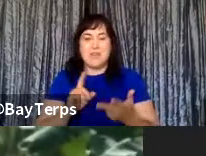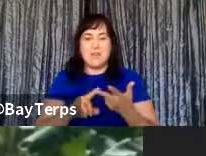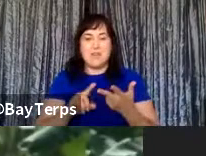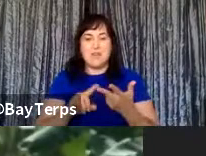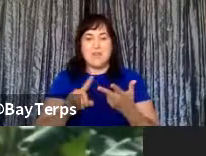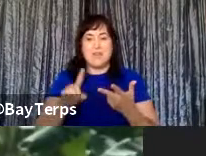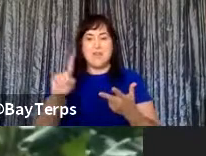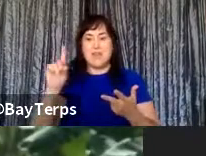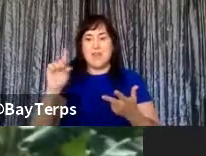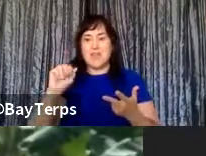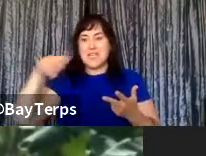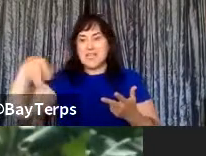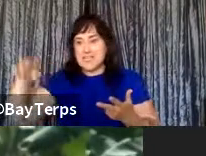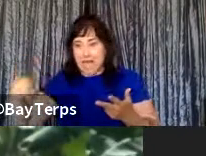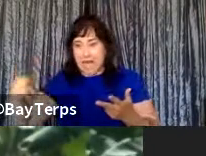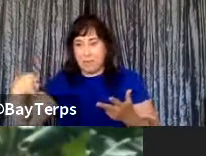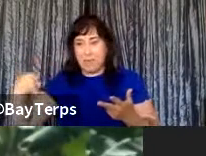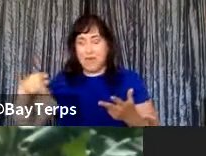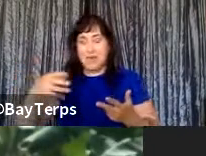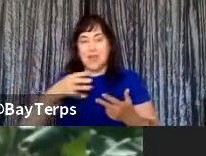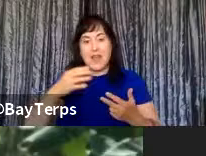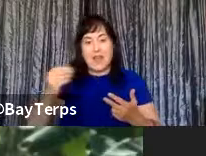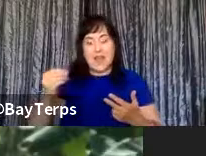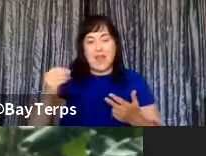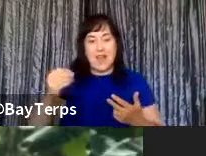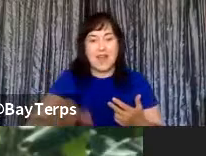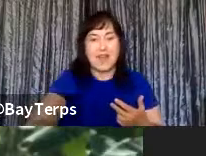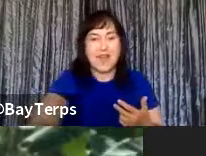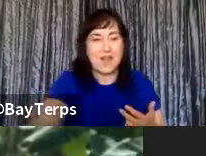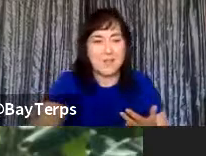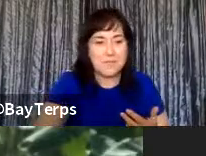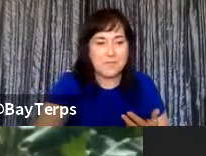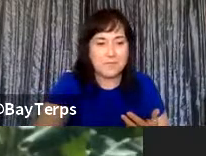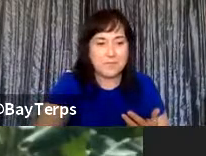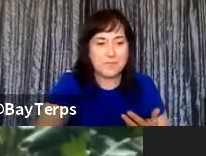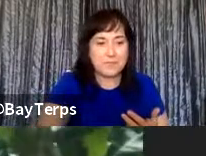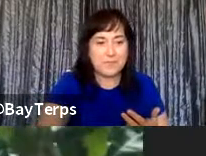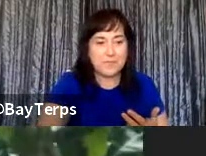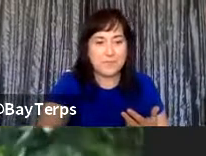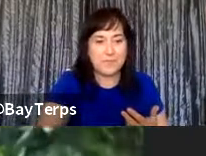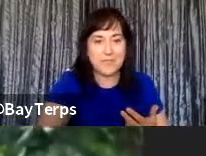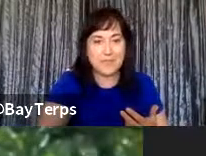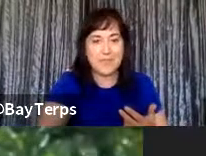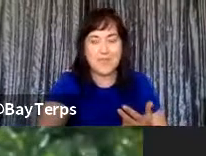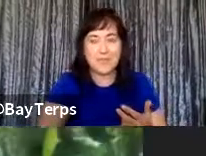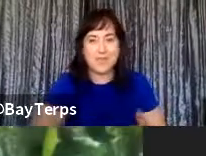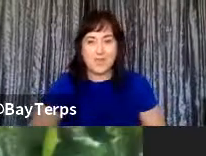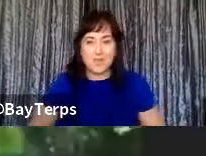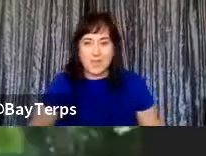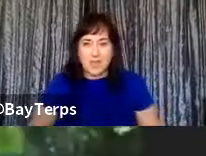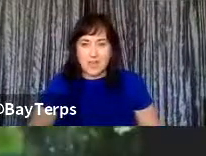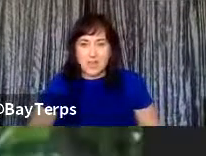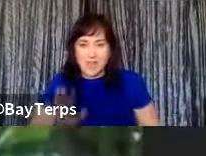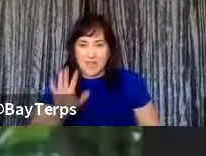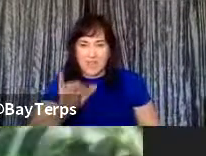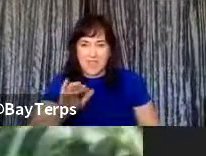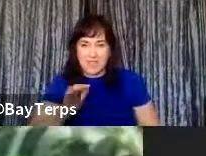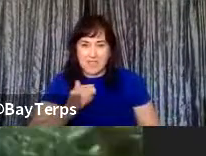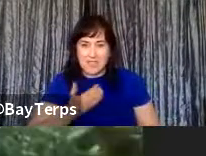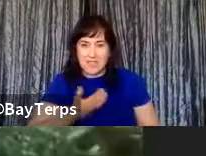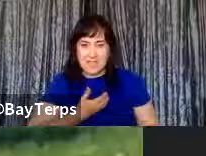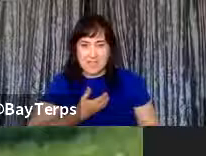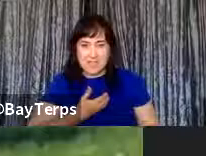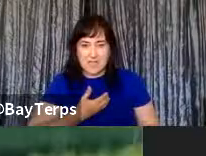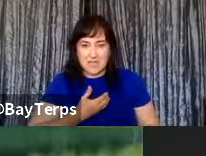will pass that cacao, as I said, the pollen from tree to tree to tree. This is what it's like on our agroforestries. We plant banana as a companion